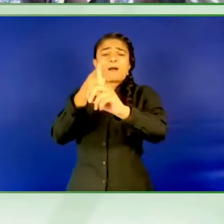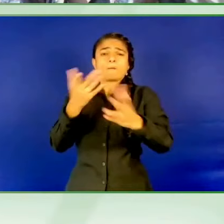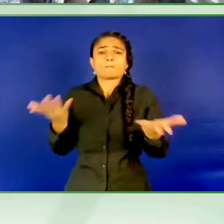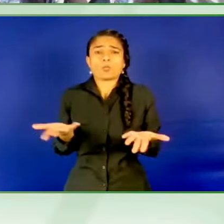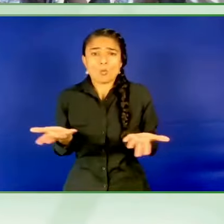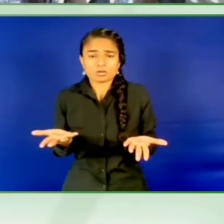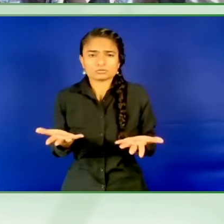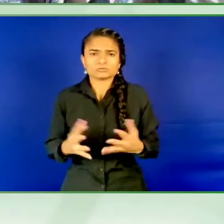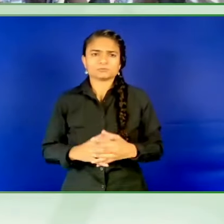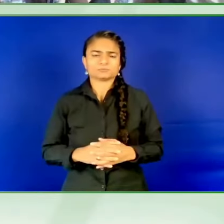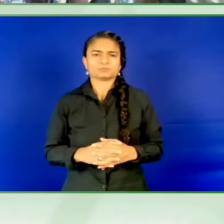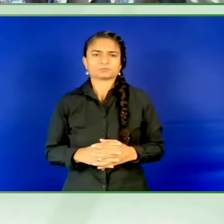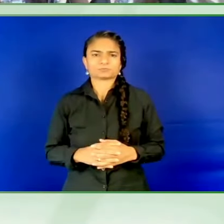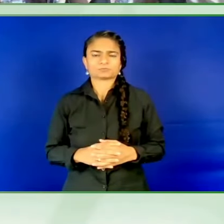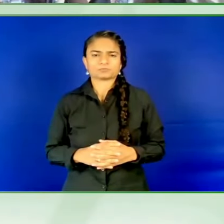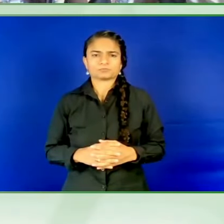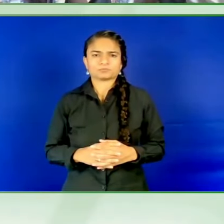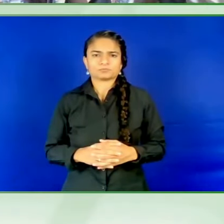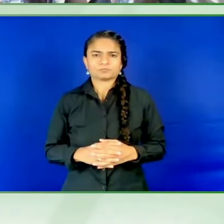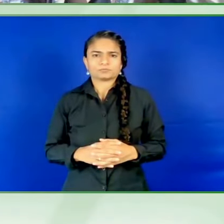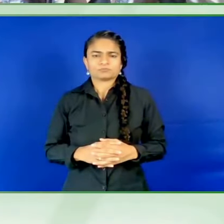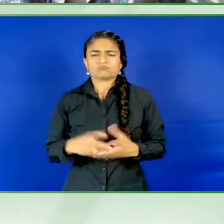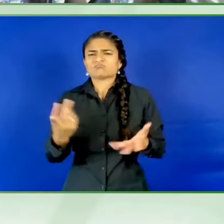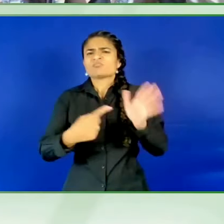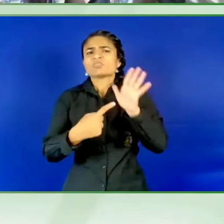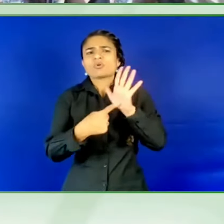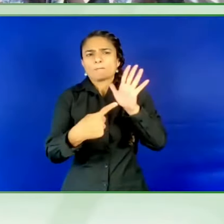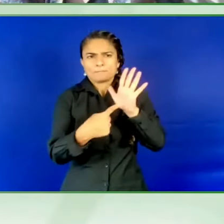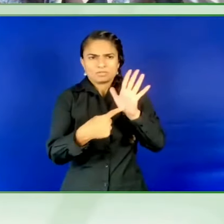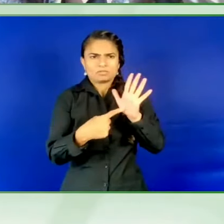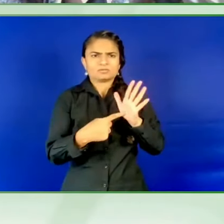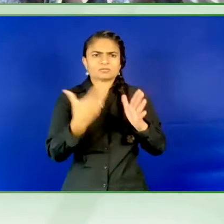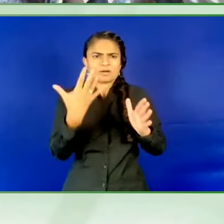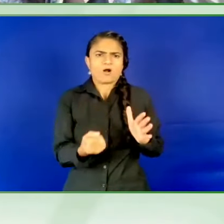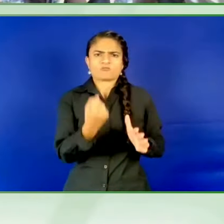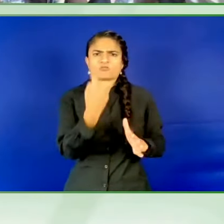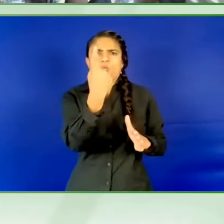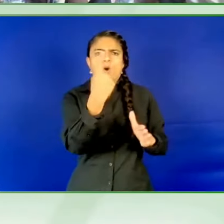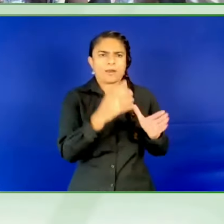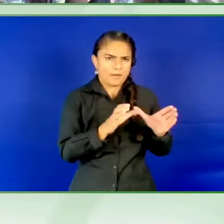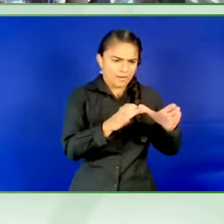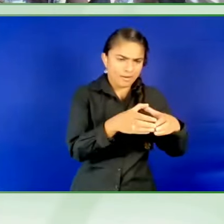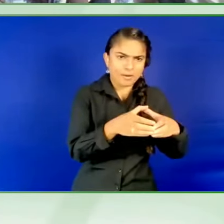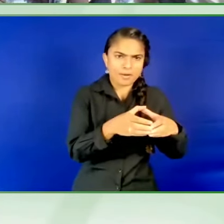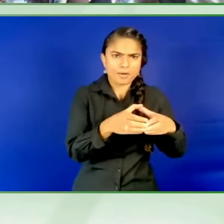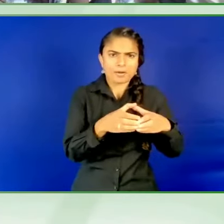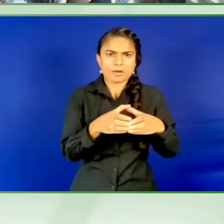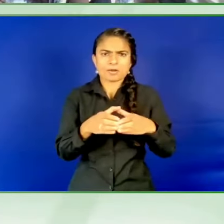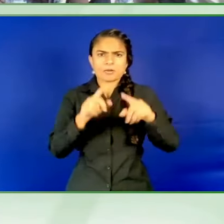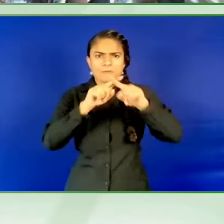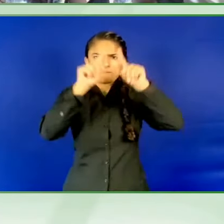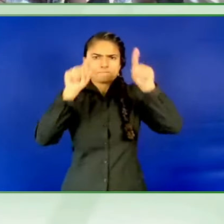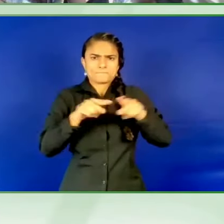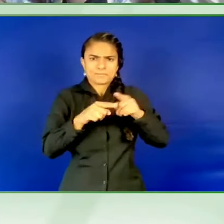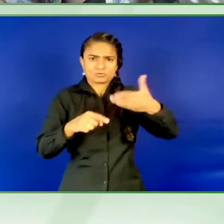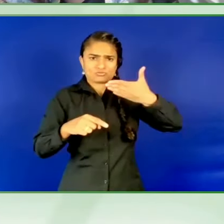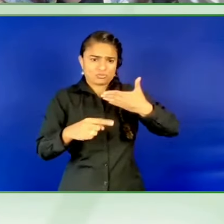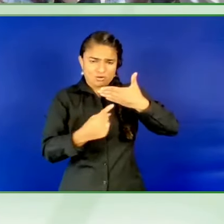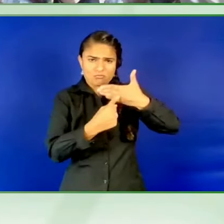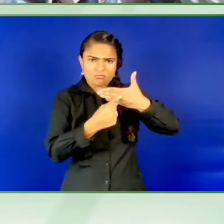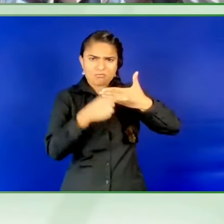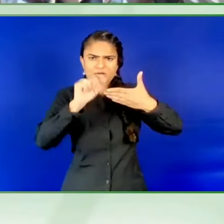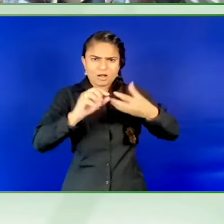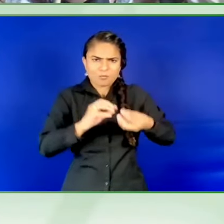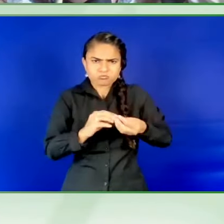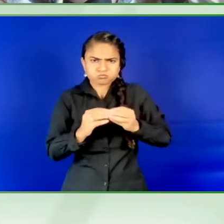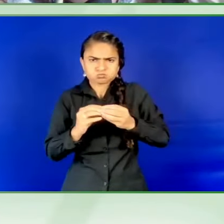cast models that children can paint. So we also use the activity to explain them how we create the tactile images